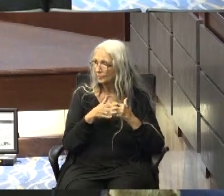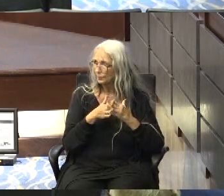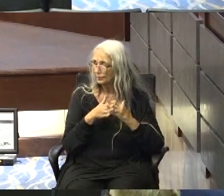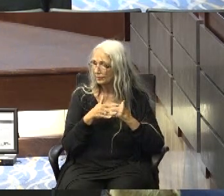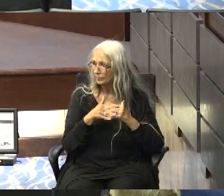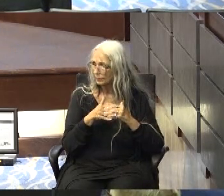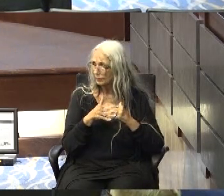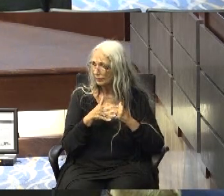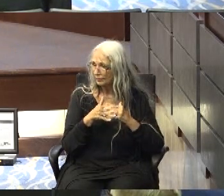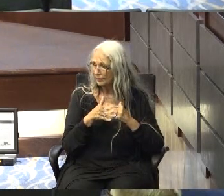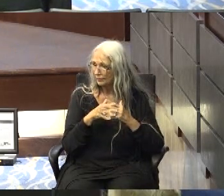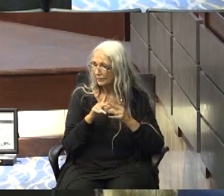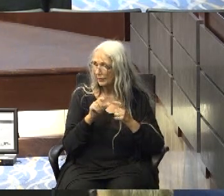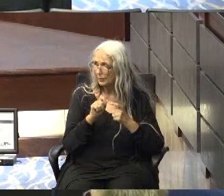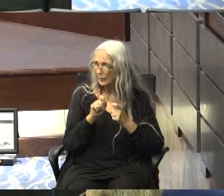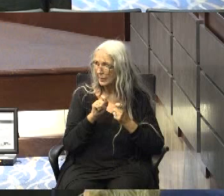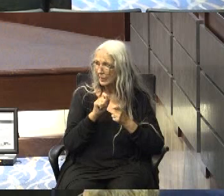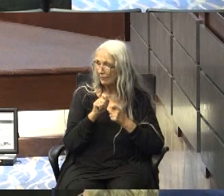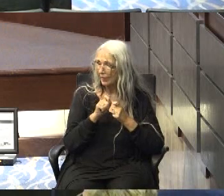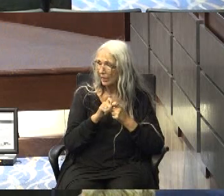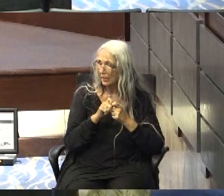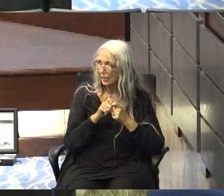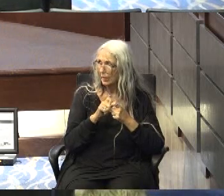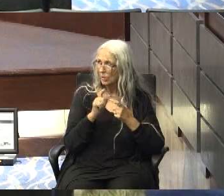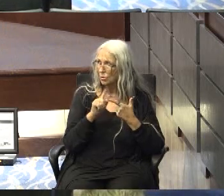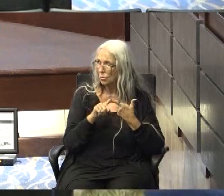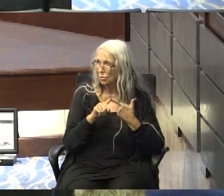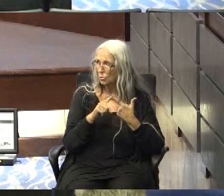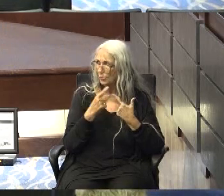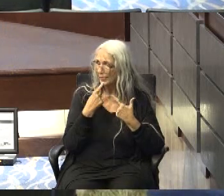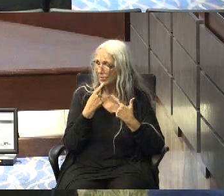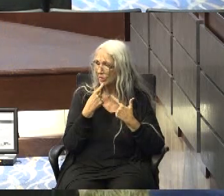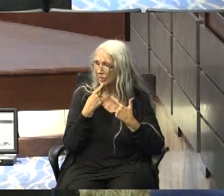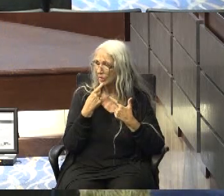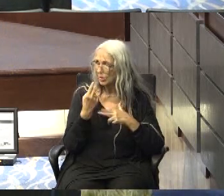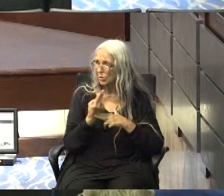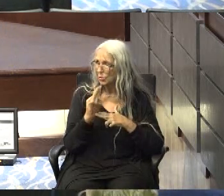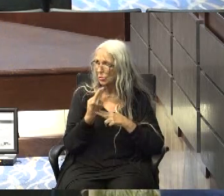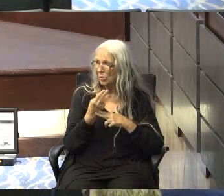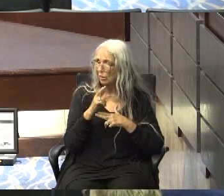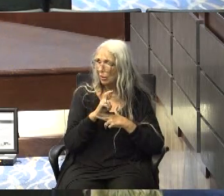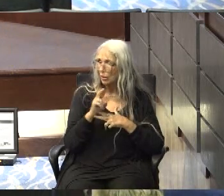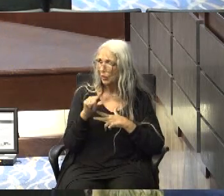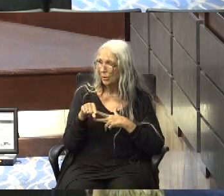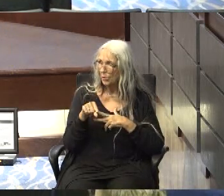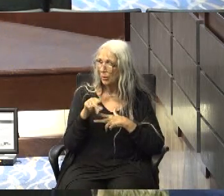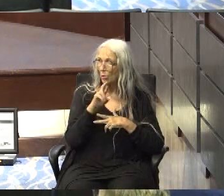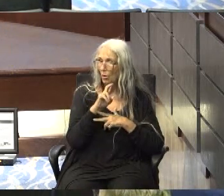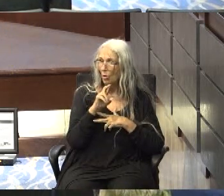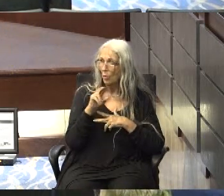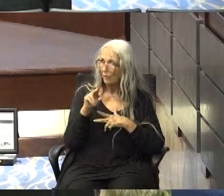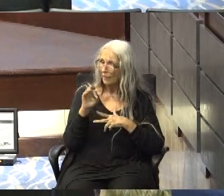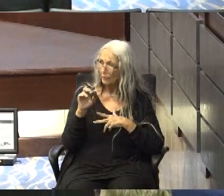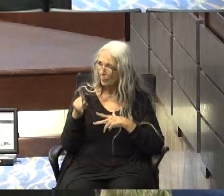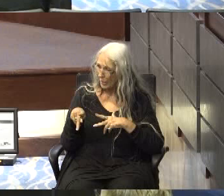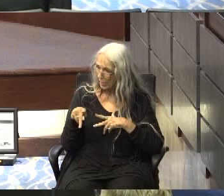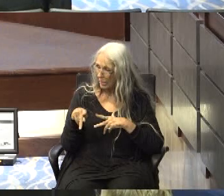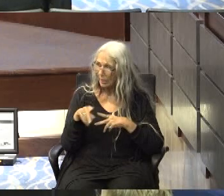And specifically, as Jim mentioned, the use of RFQ as opposed to RFP,